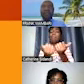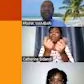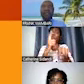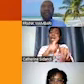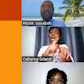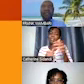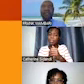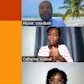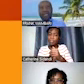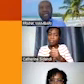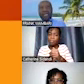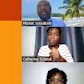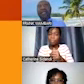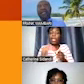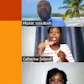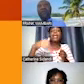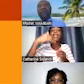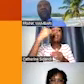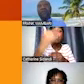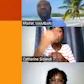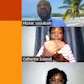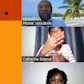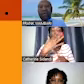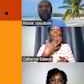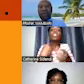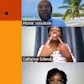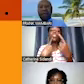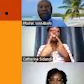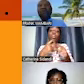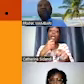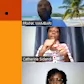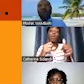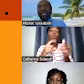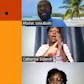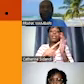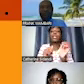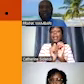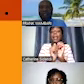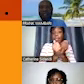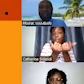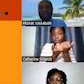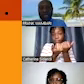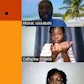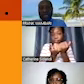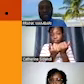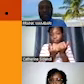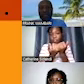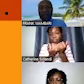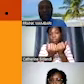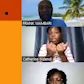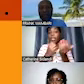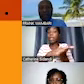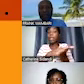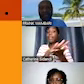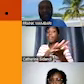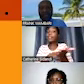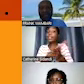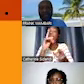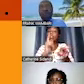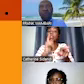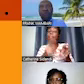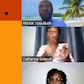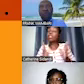Now, the next slide, I want to talk to you about what happens basically when somebody decides to walk